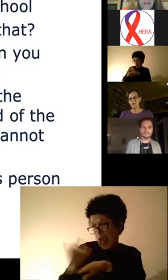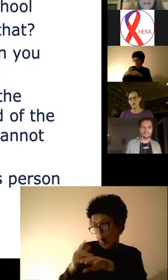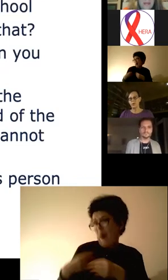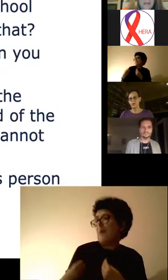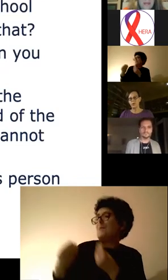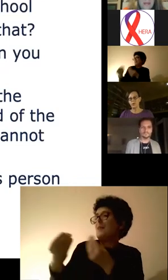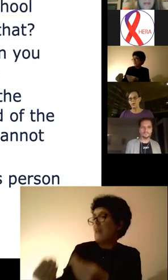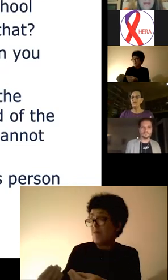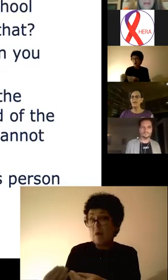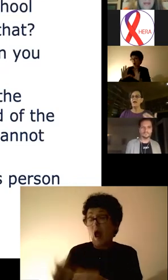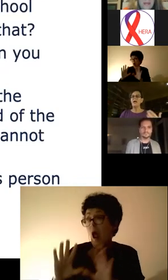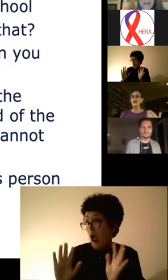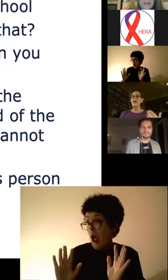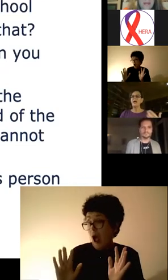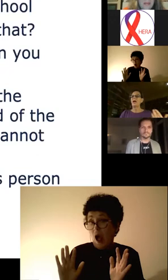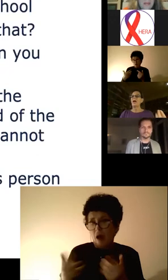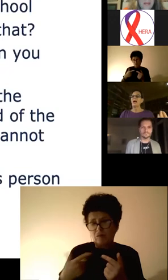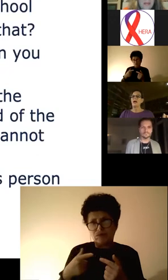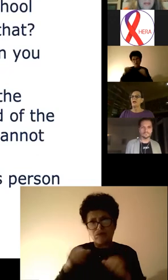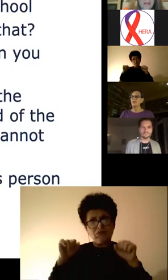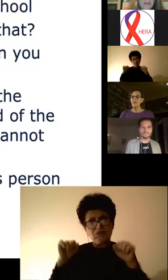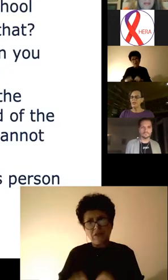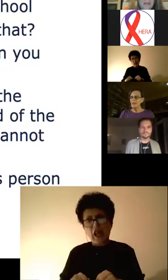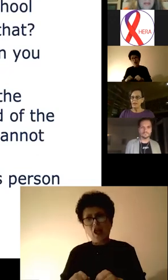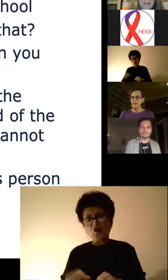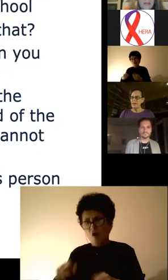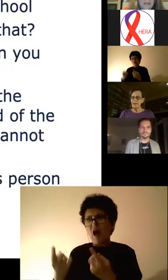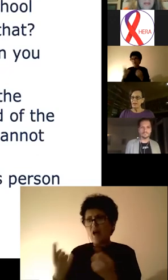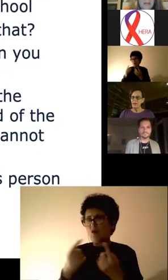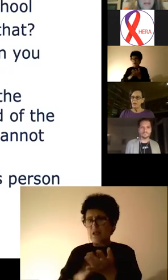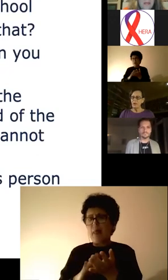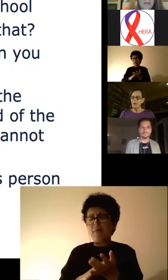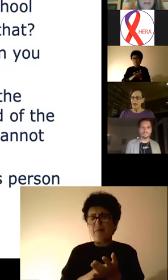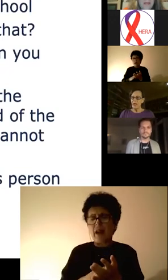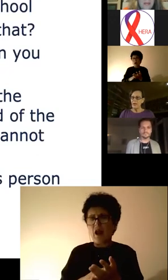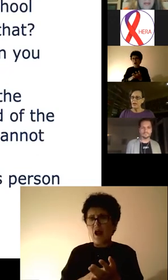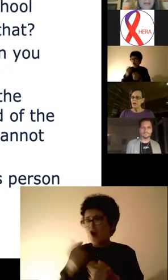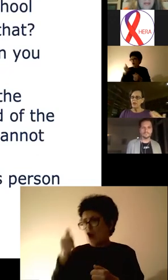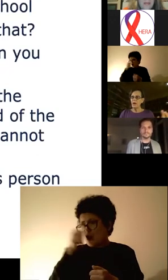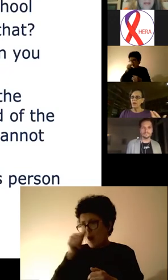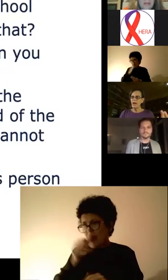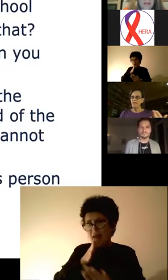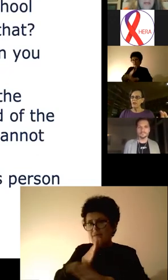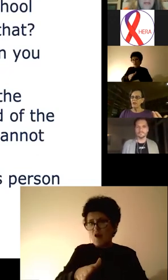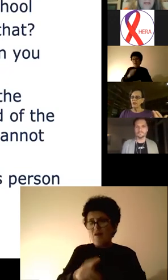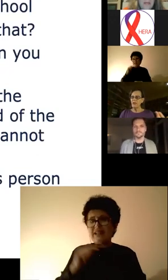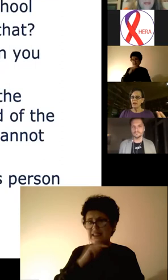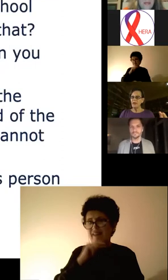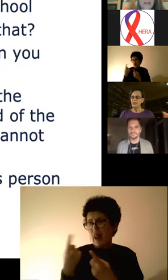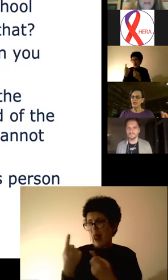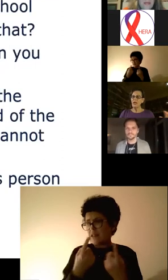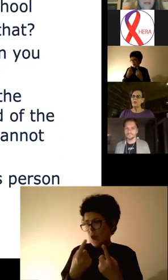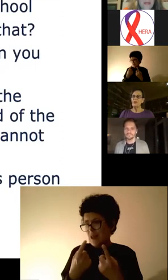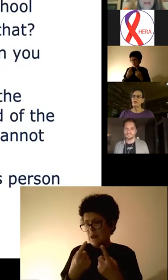school. How do you feel about it? How did you think that this was okay? So I went